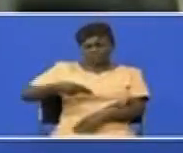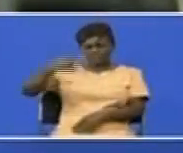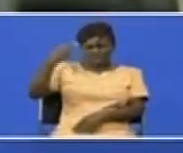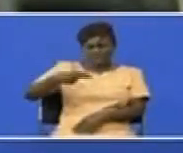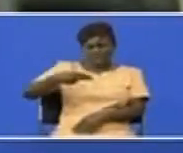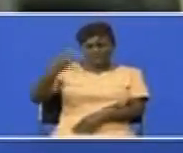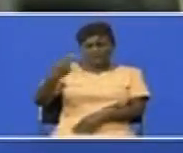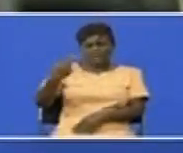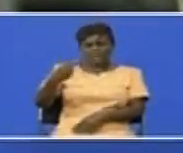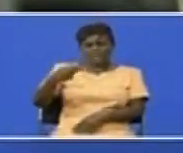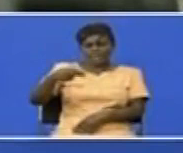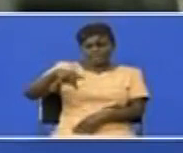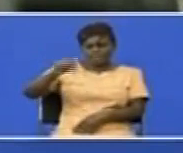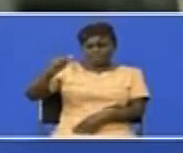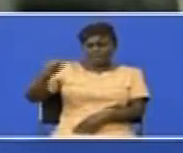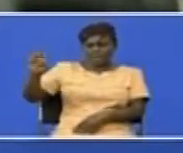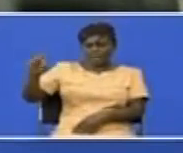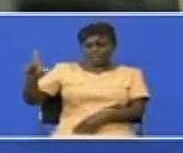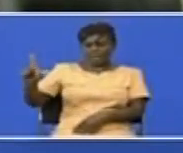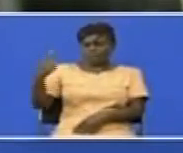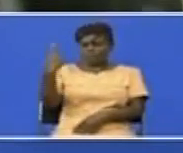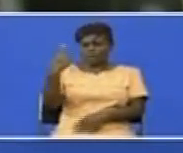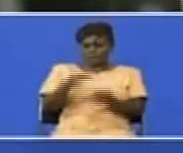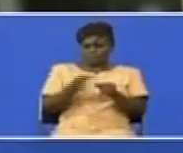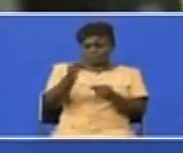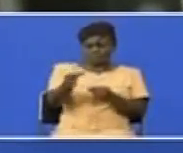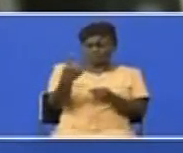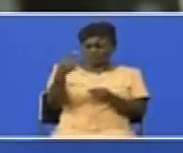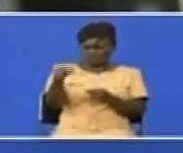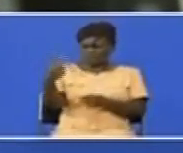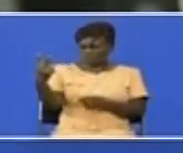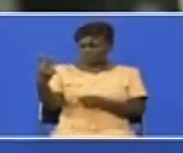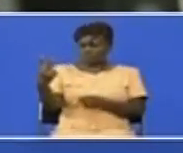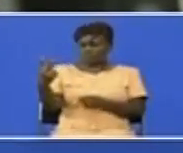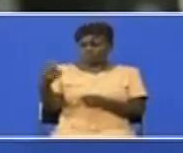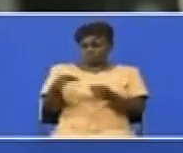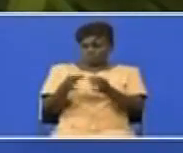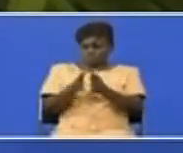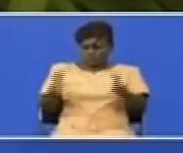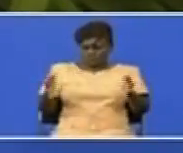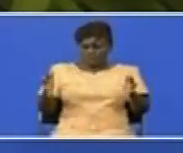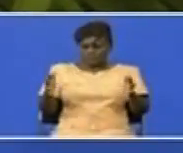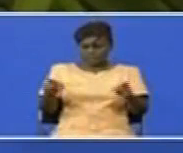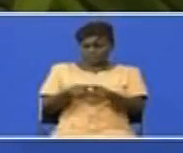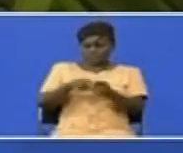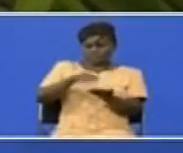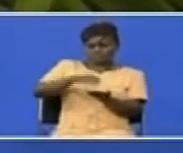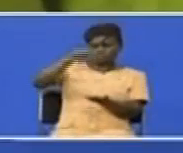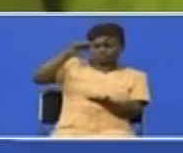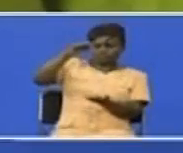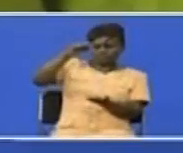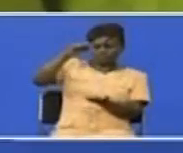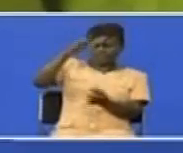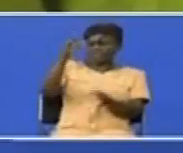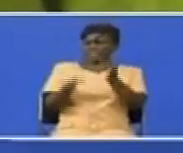high tensile panels that are 1 meter, 1.2 meters wide, and the height varies from whichever,